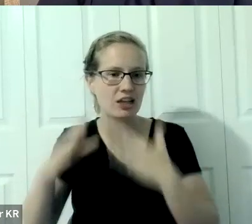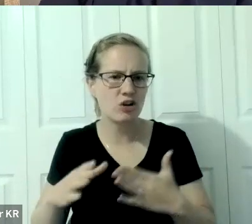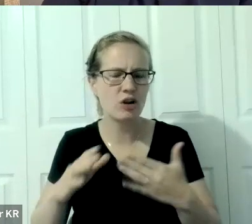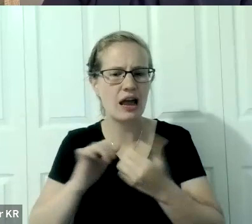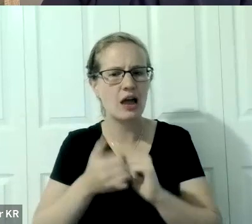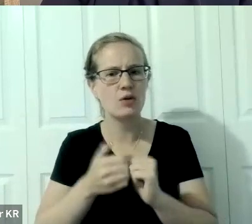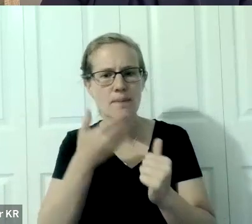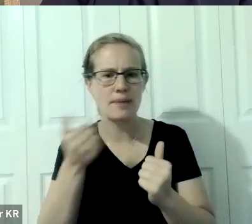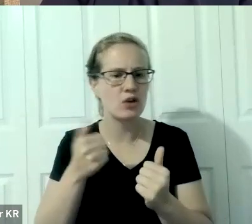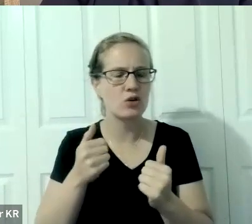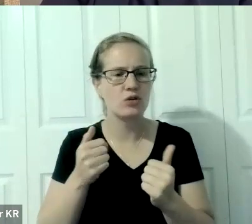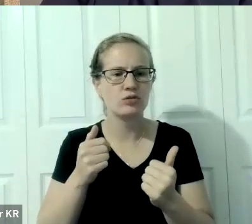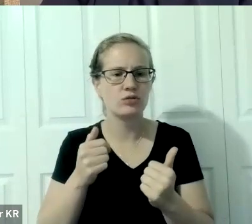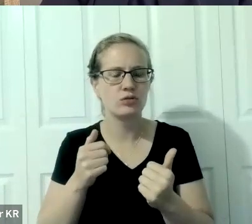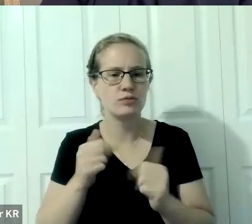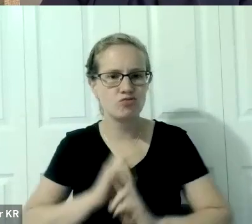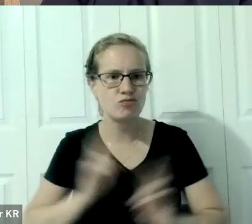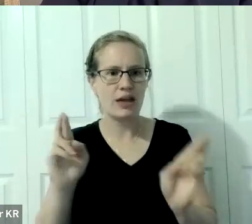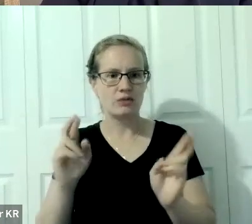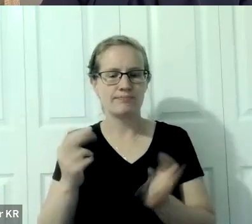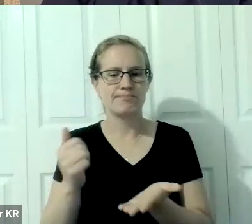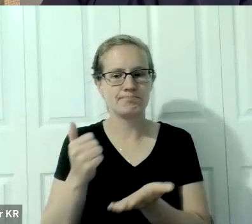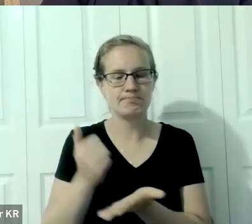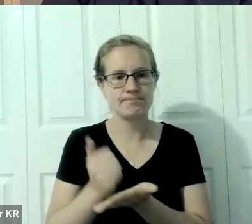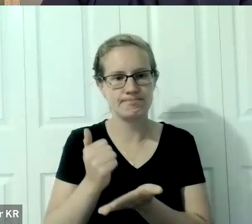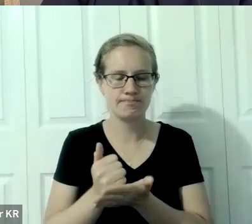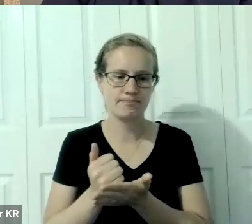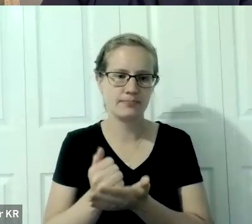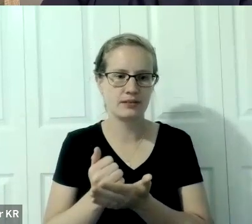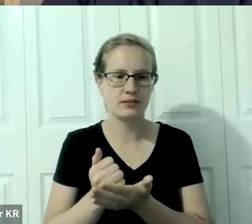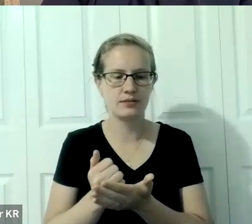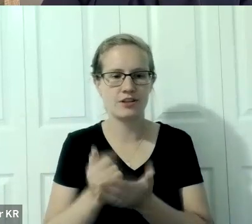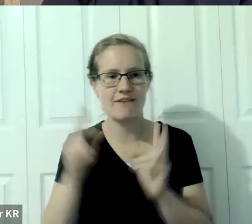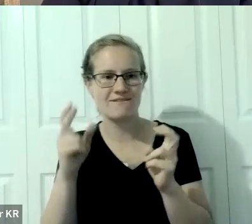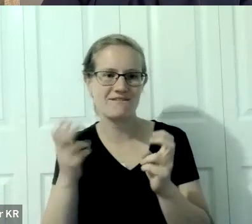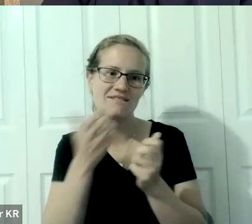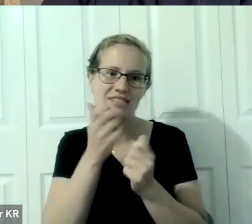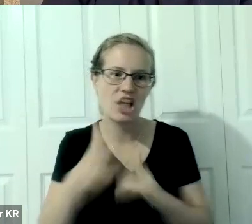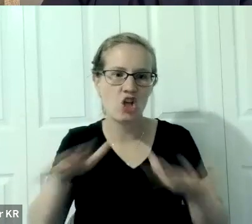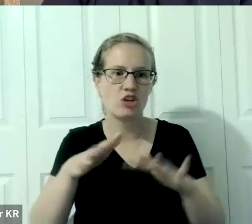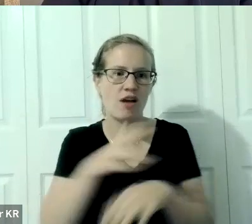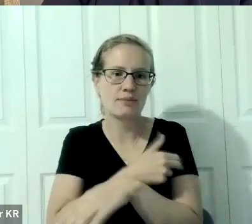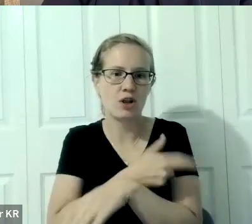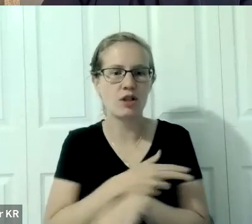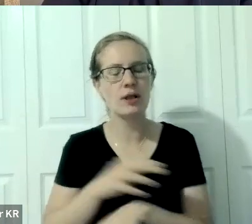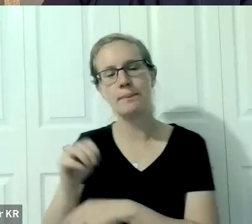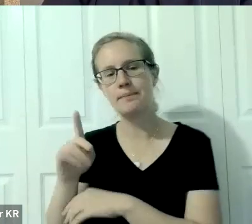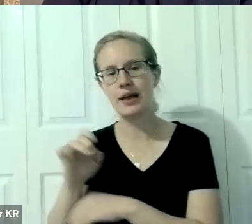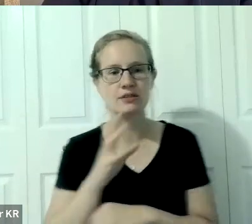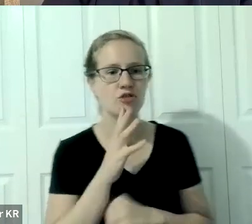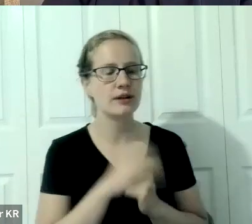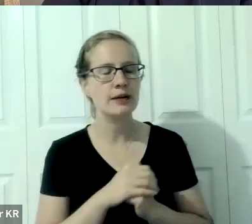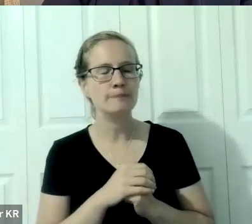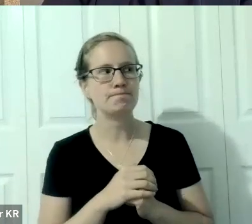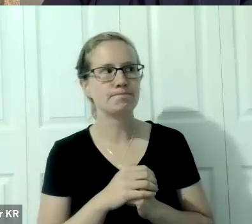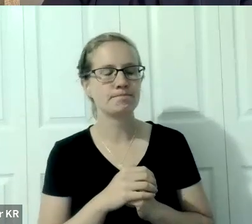to better equip themselves to be able to, you know, go into the field hospital? I think kind of what we were just saying, in a